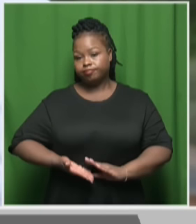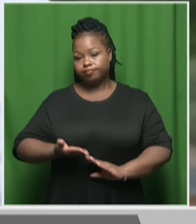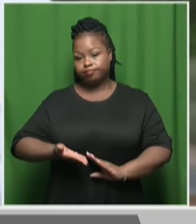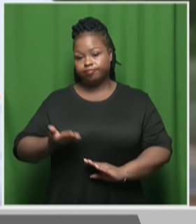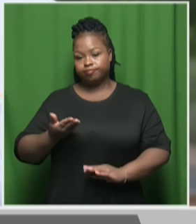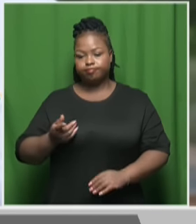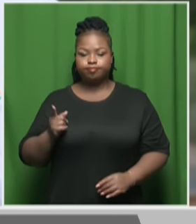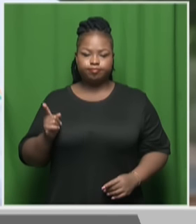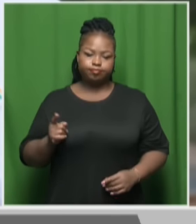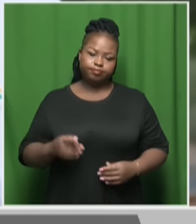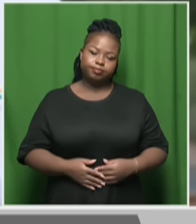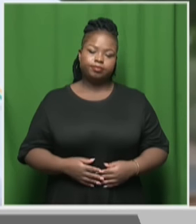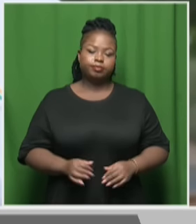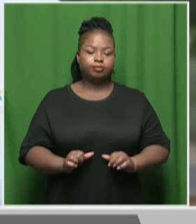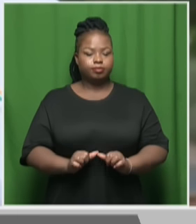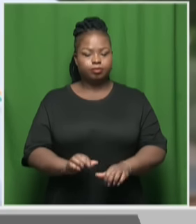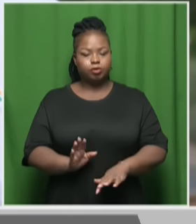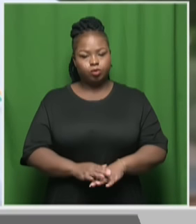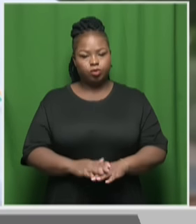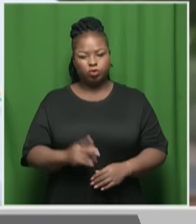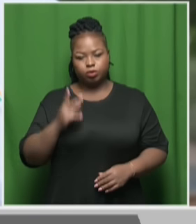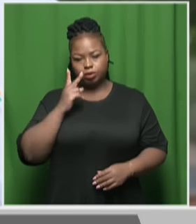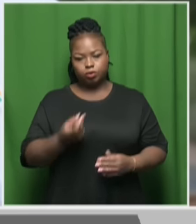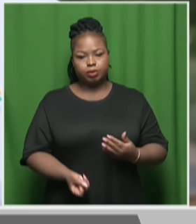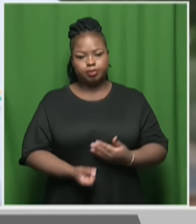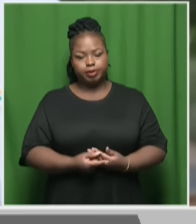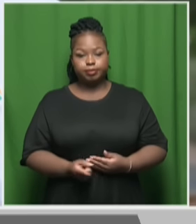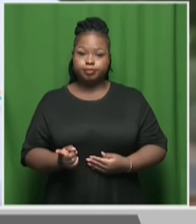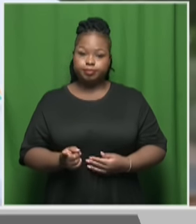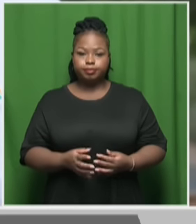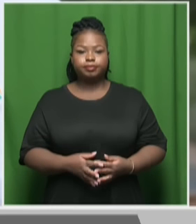course, we're going to continue to monitor what transpires from here